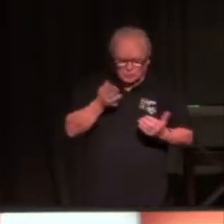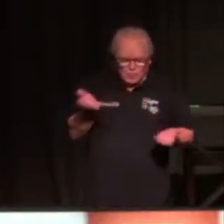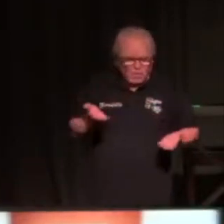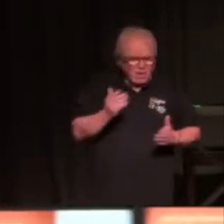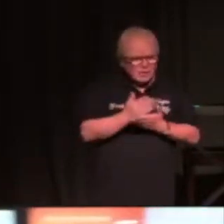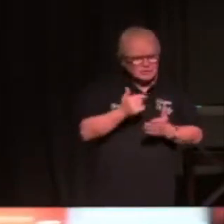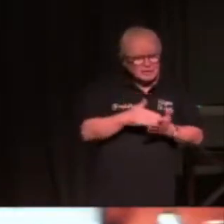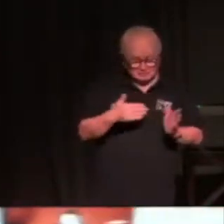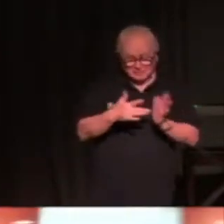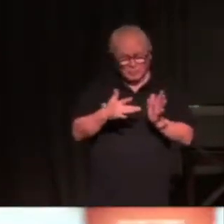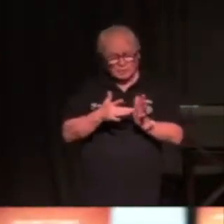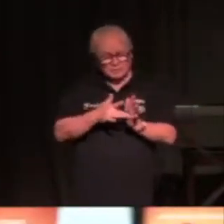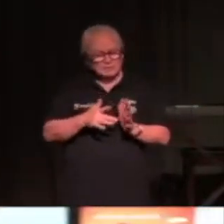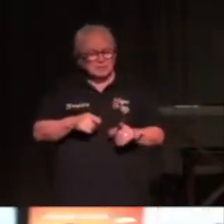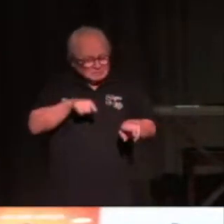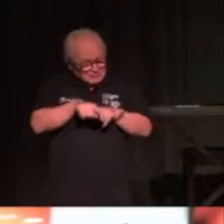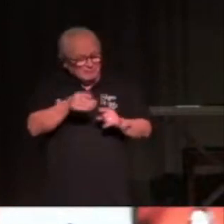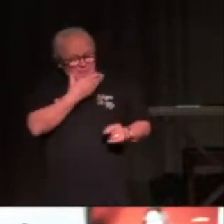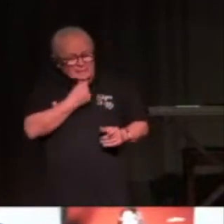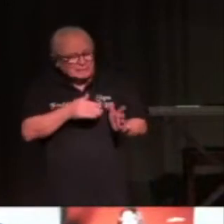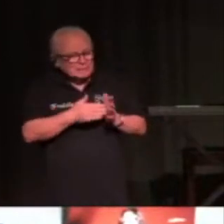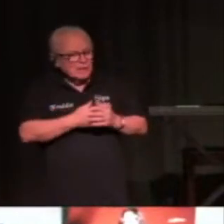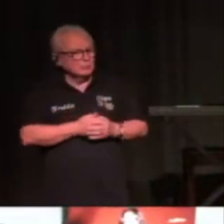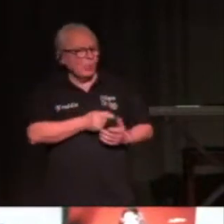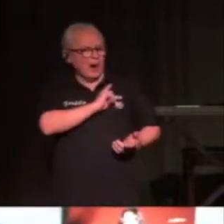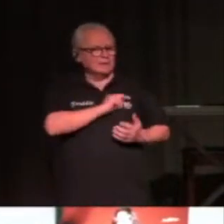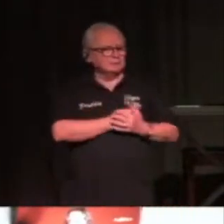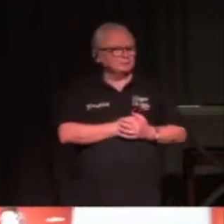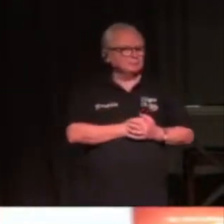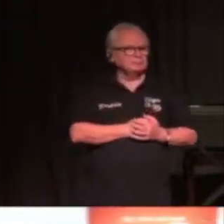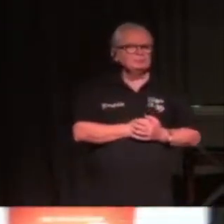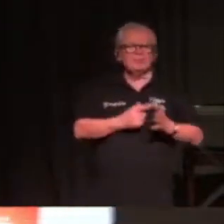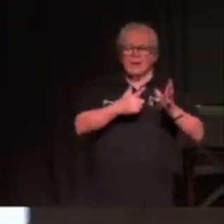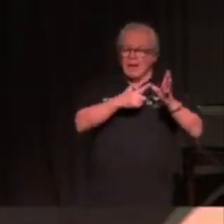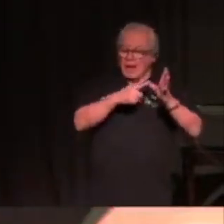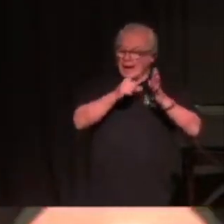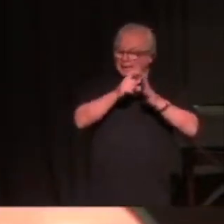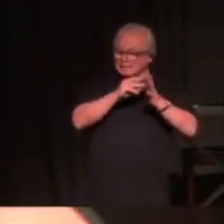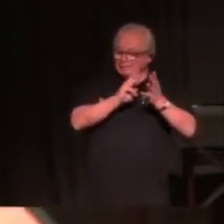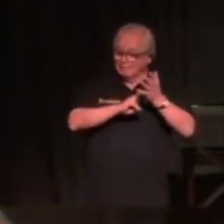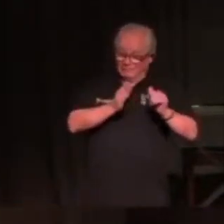This is so important for us, particularly for us, because Adam hid from God.